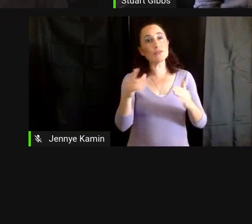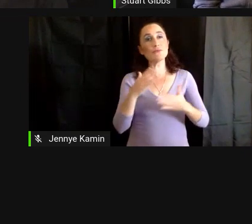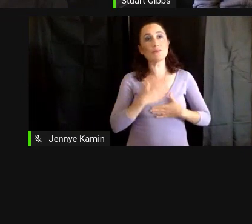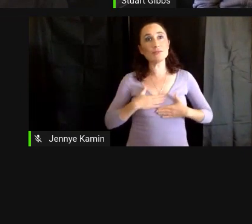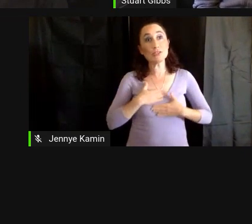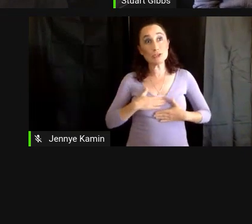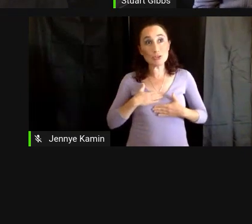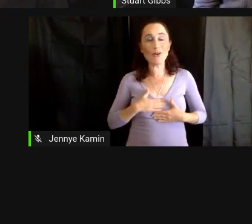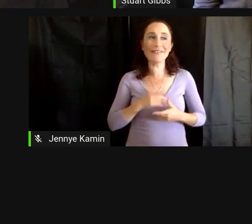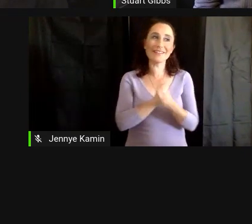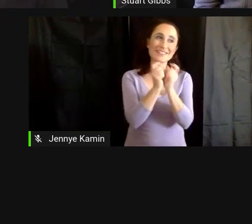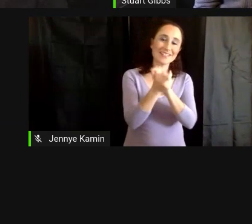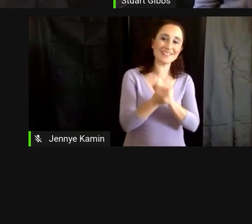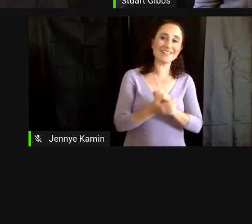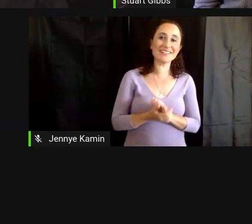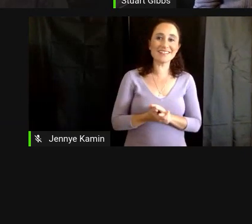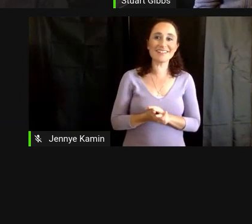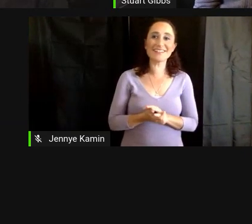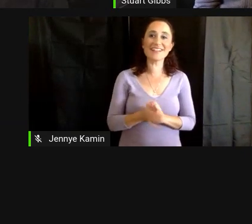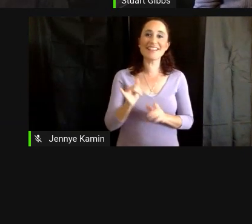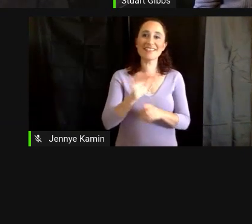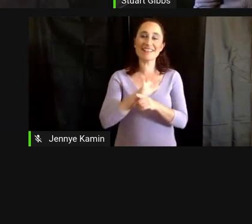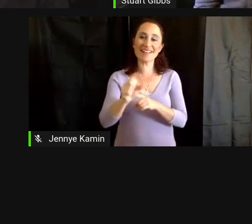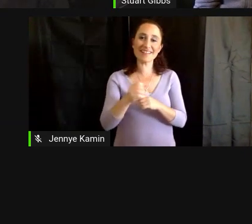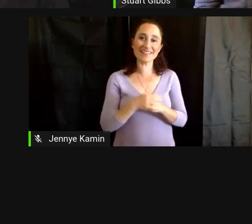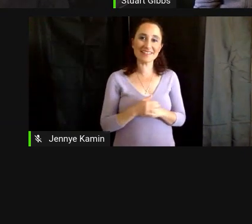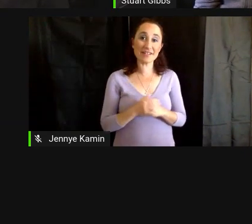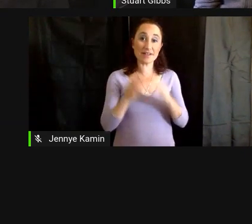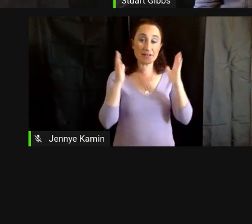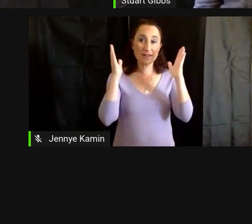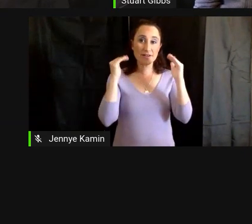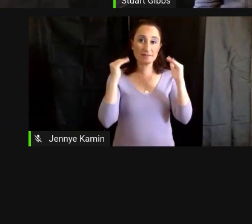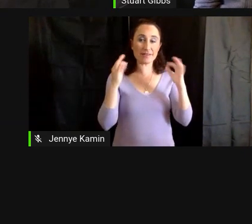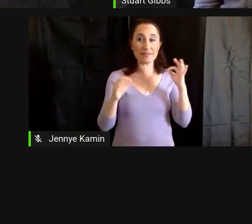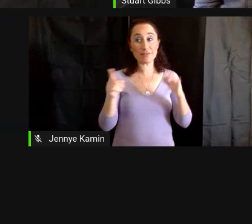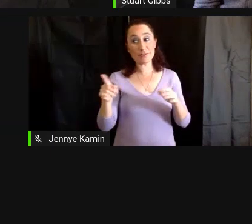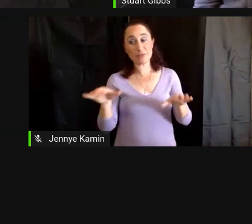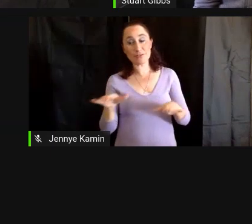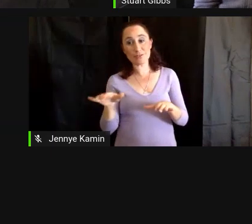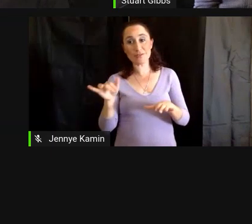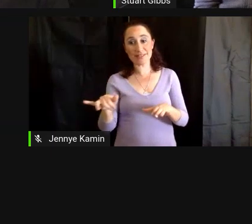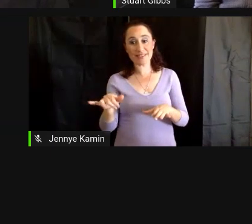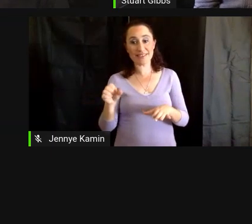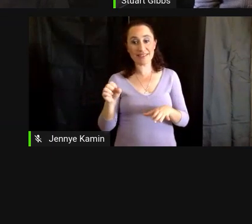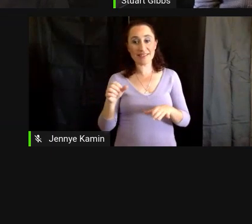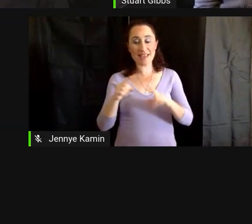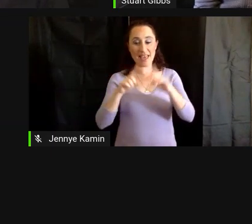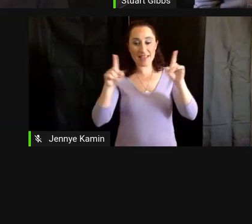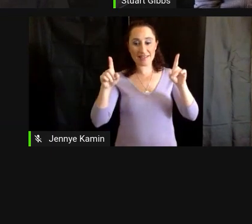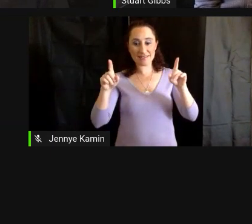about. Yeah, well, that's awesome. Well, and hopefully, if you're doing the screenplay, you'll get to make